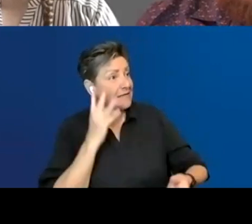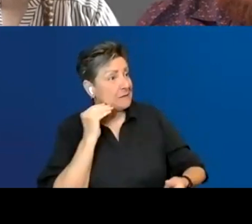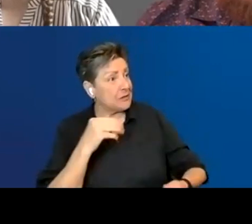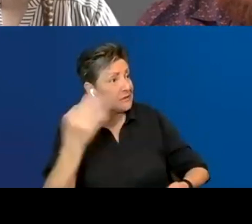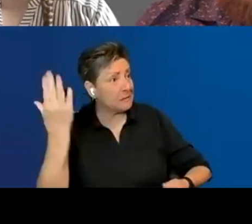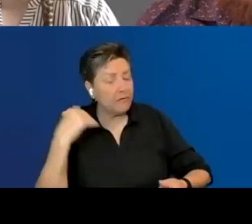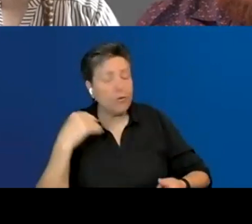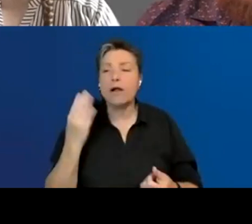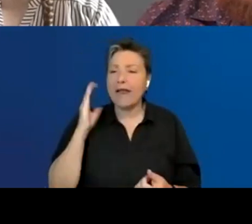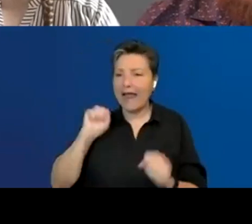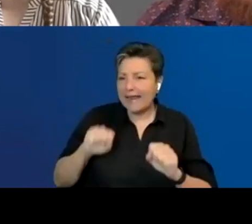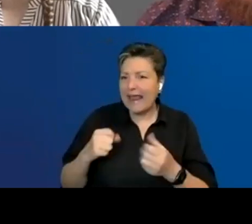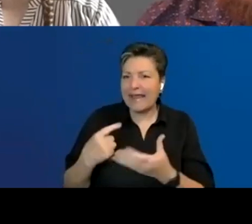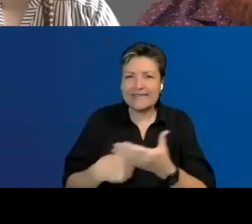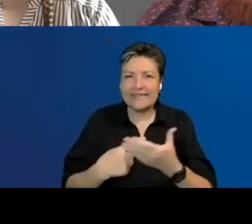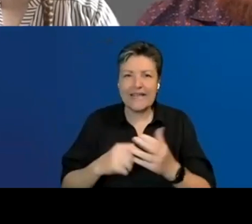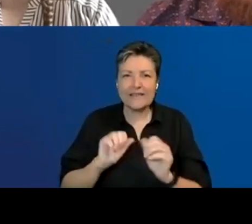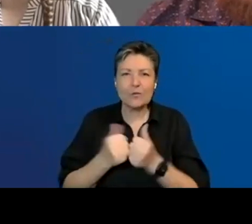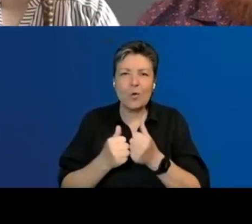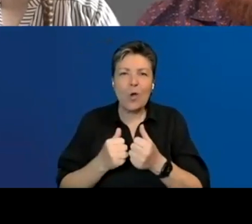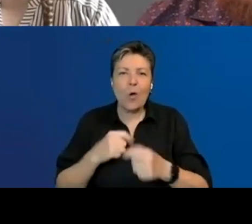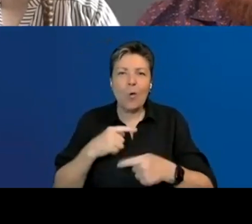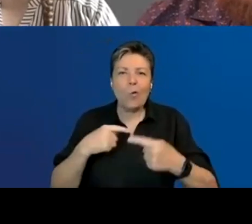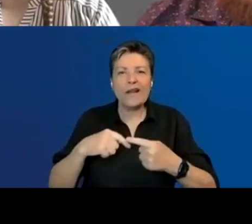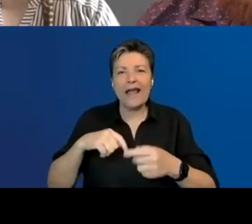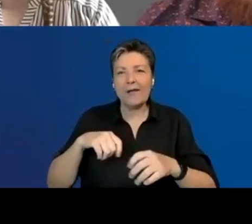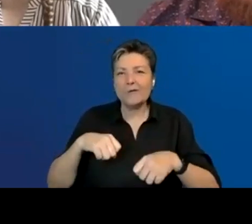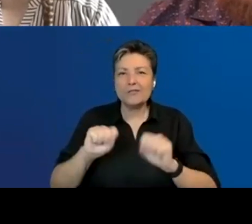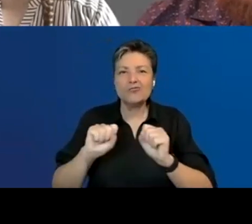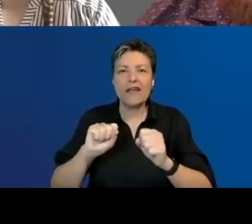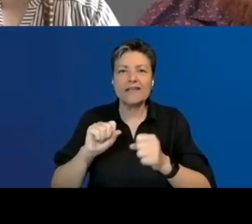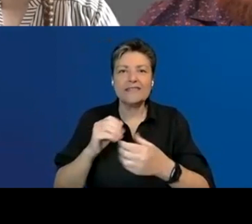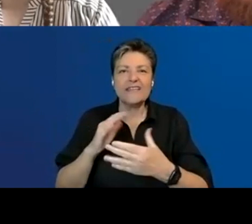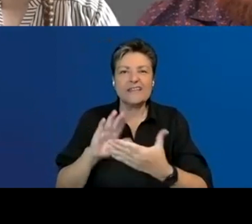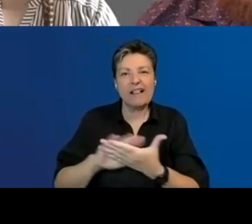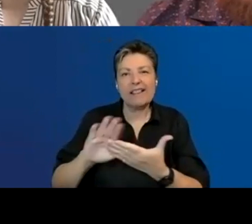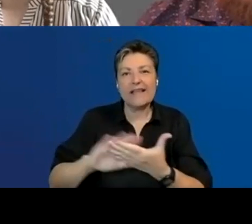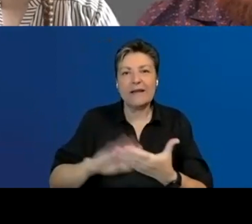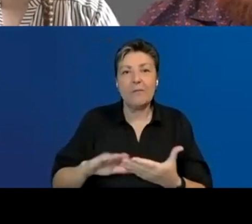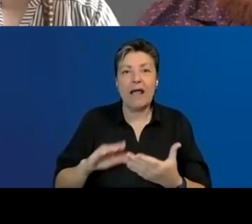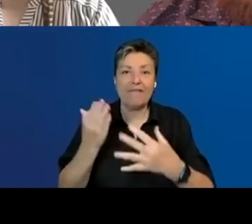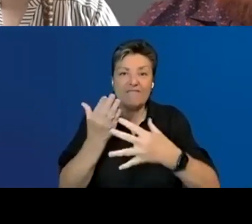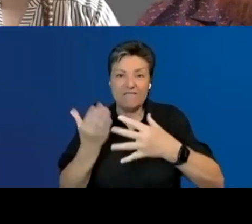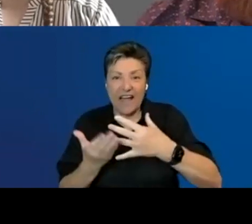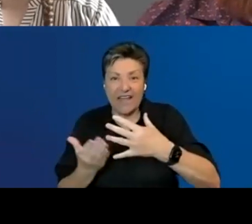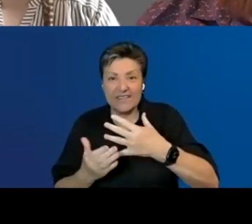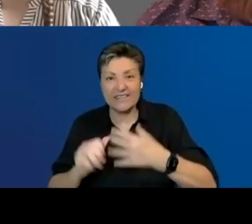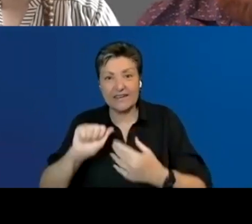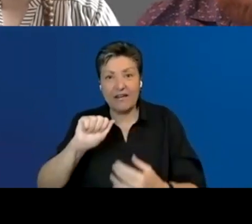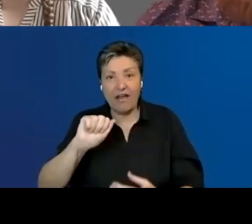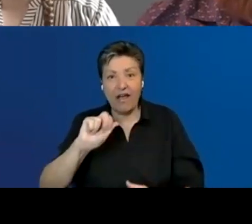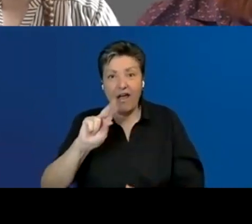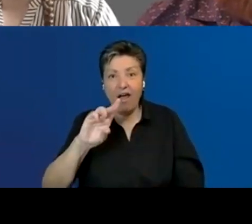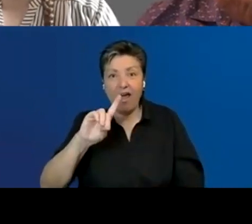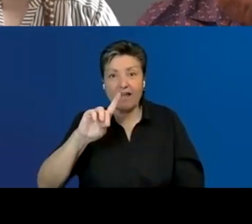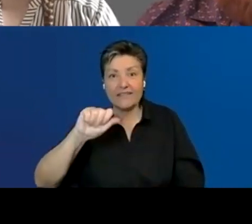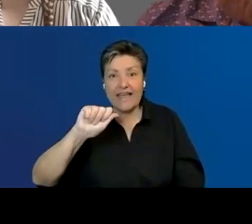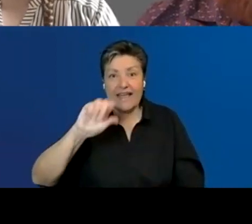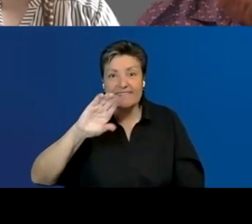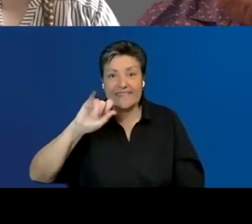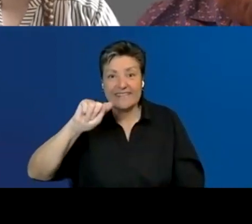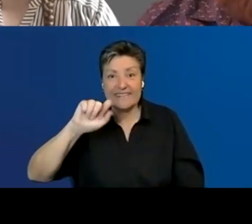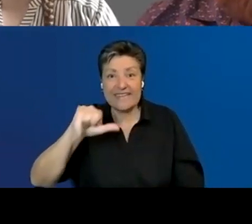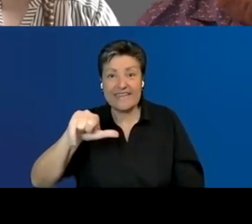like when I was trying to clean up my files in Audacity, and then everything just got destroyed